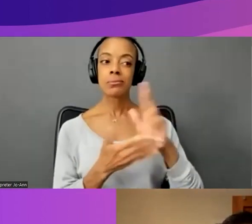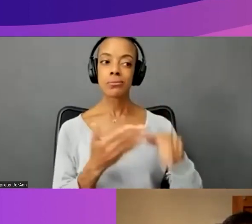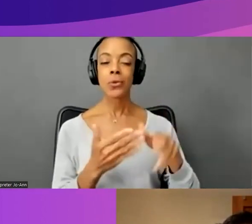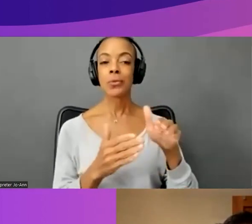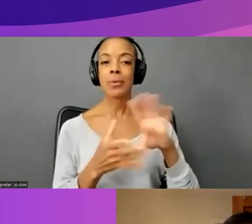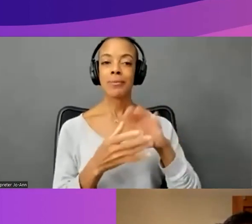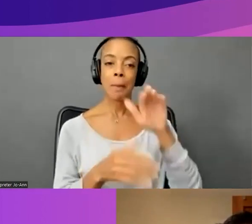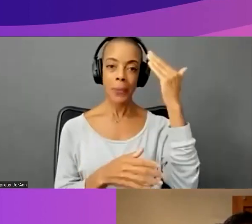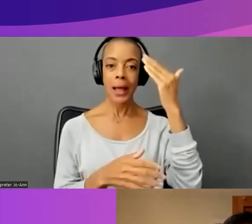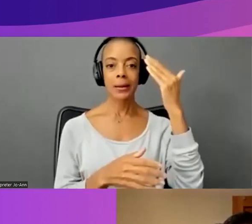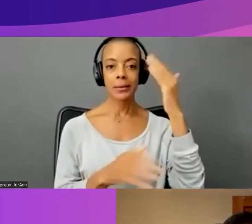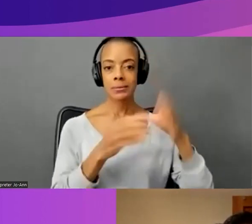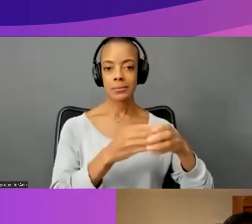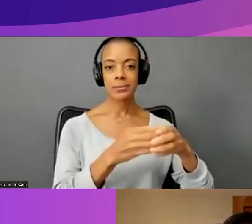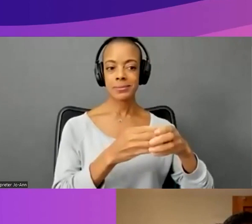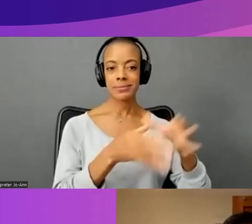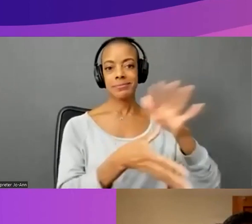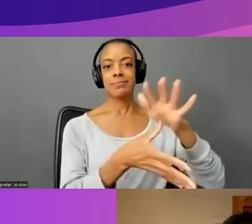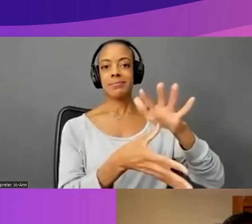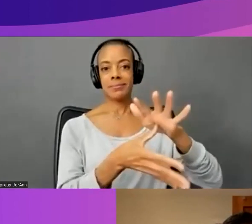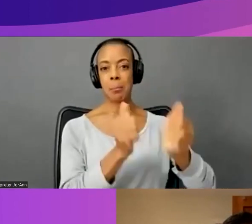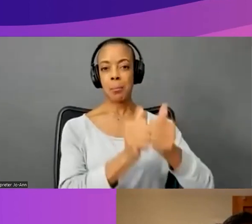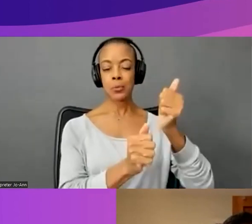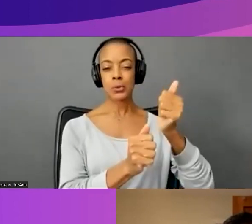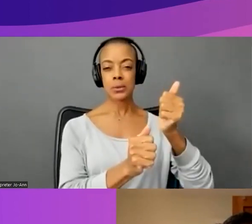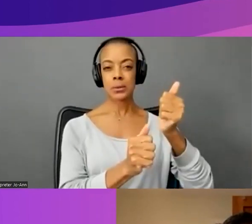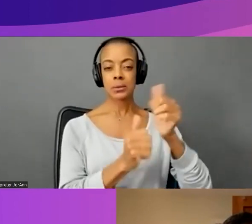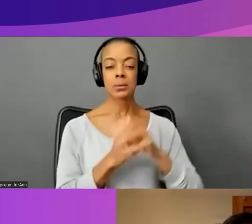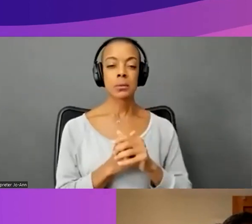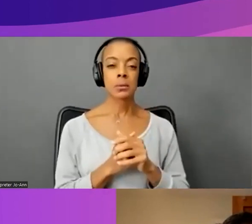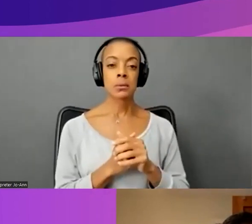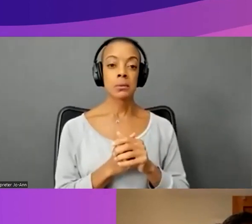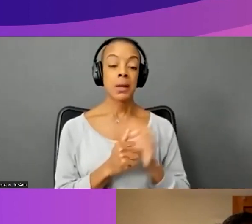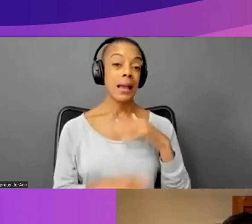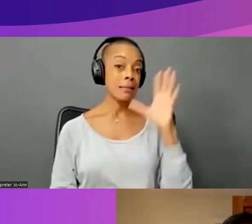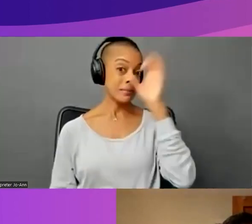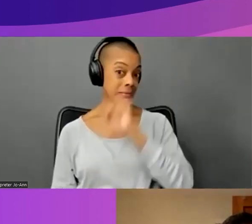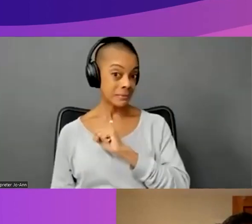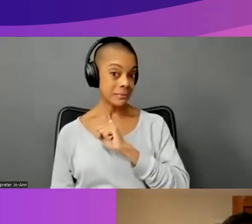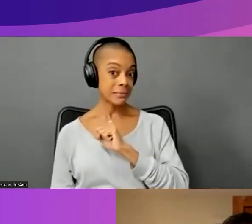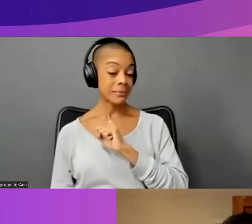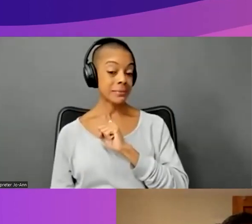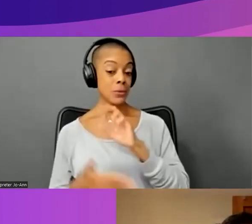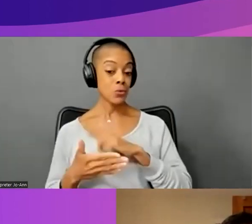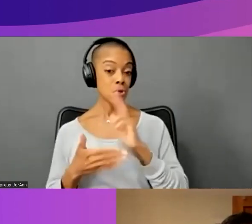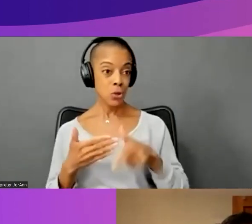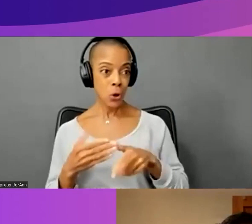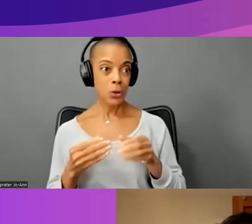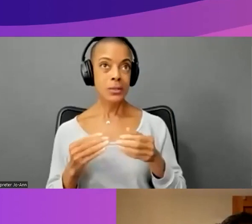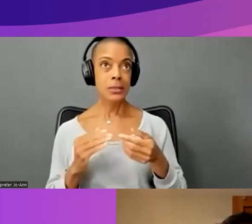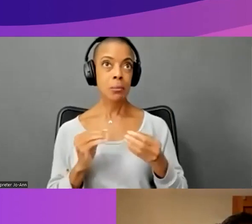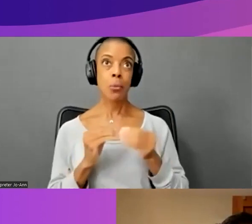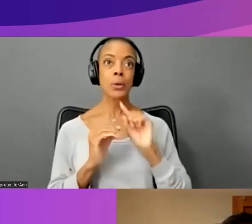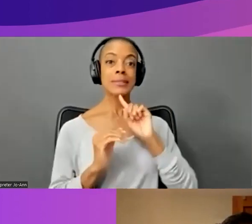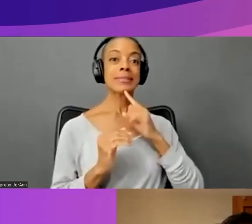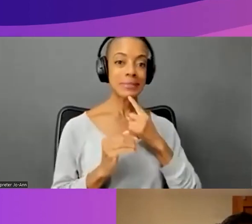population. And I would probably guess to say that the outcomes are a bit more severe for this group as opposed to